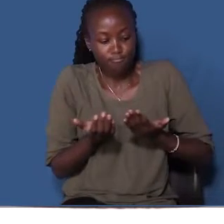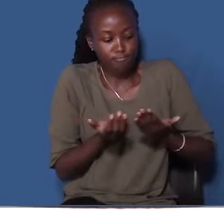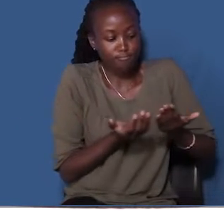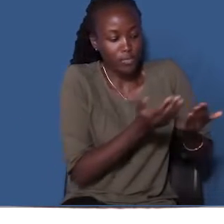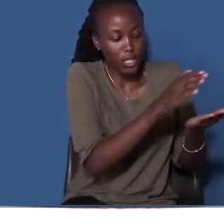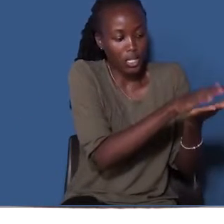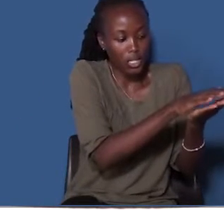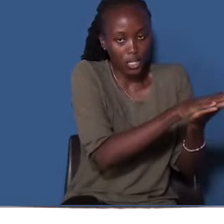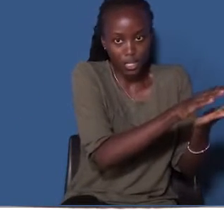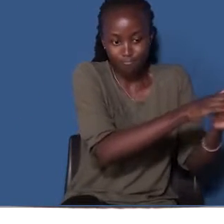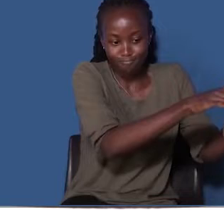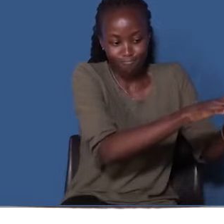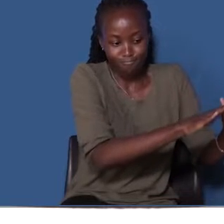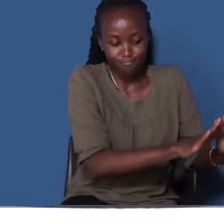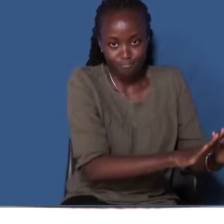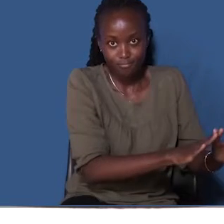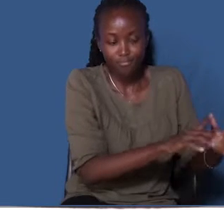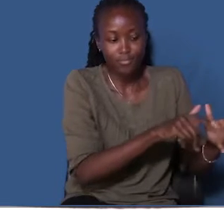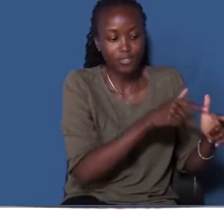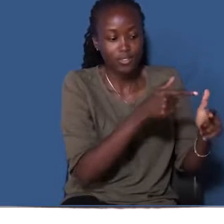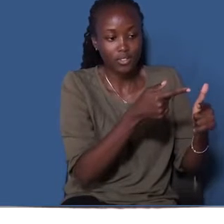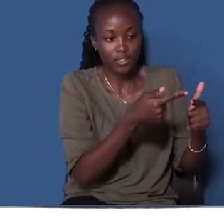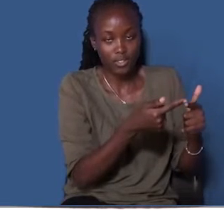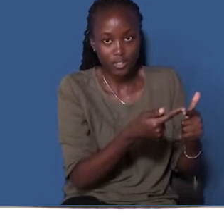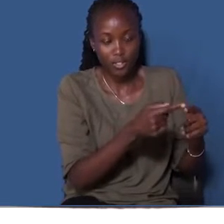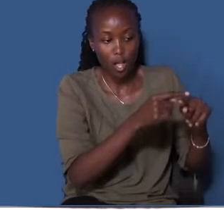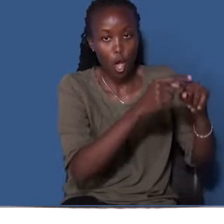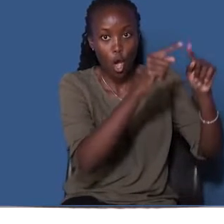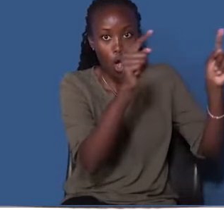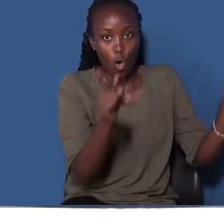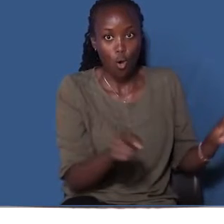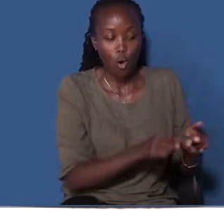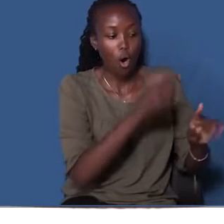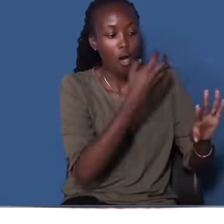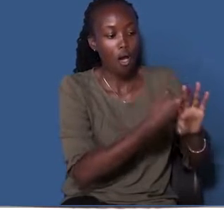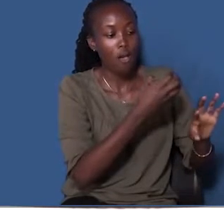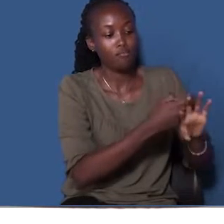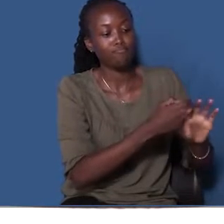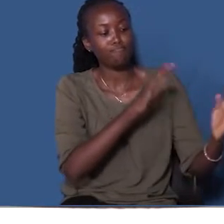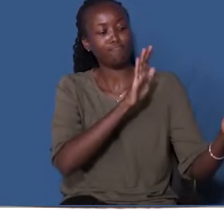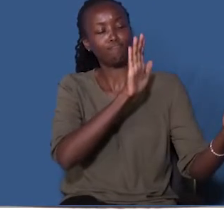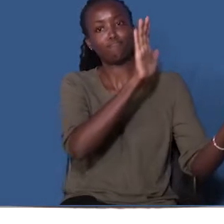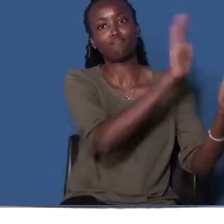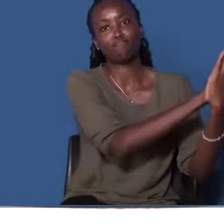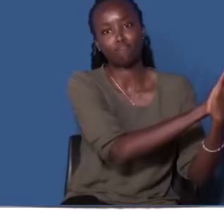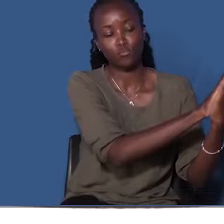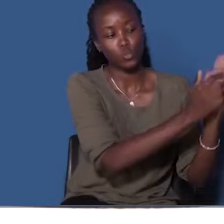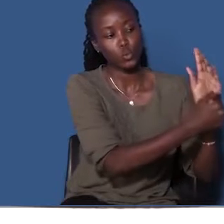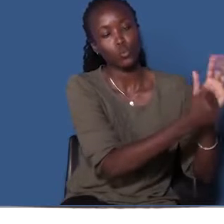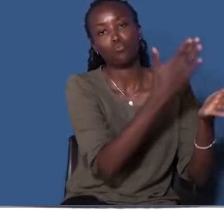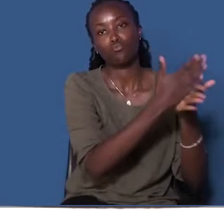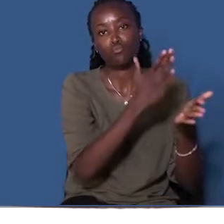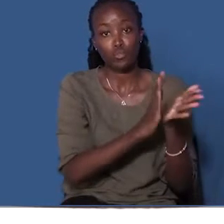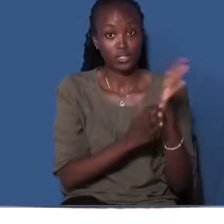cave which was hollowed on the hillside. And a great stone was put at the entrance to prove that he was